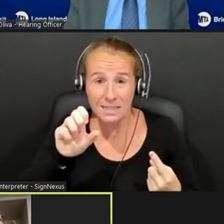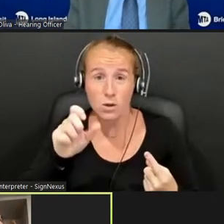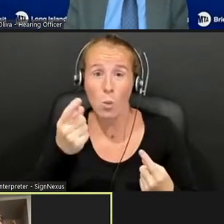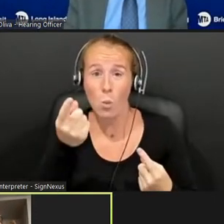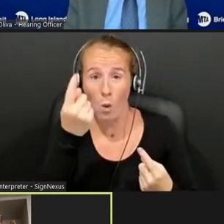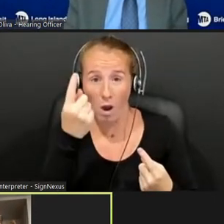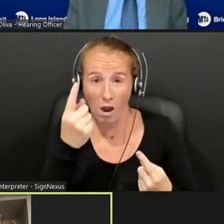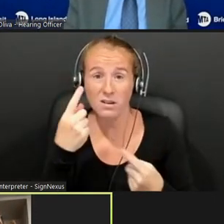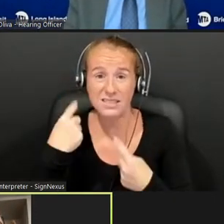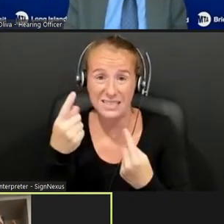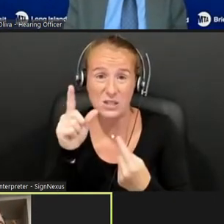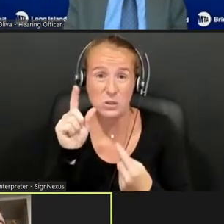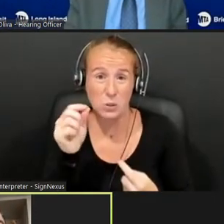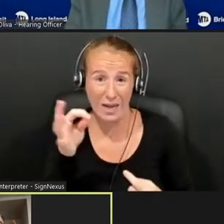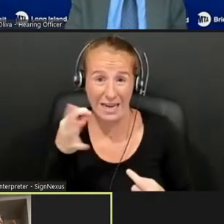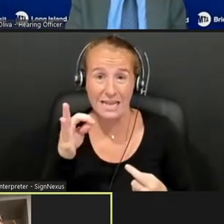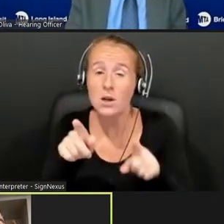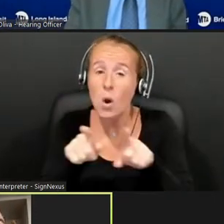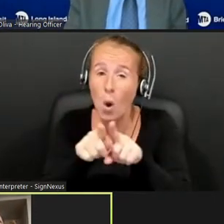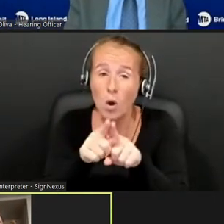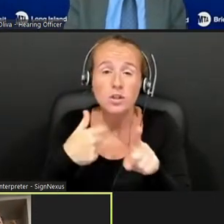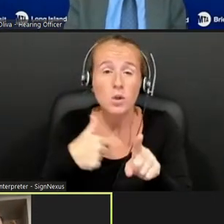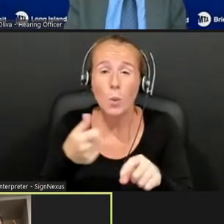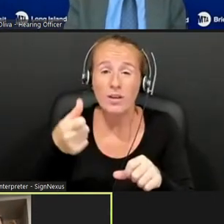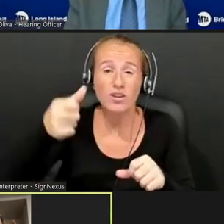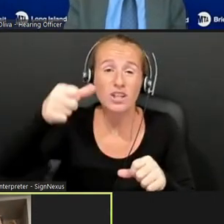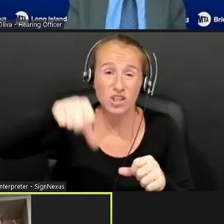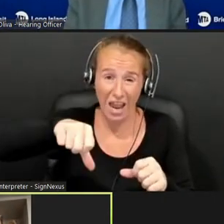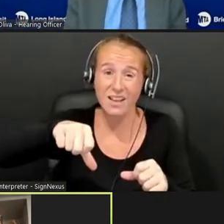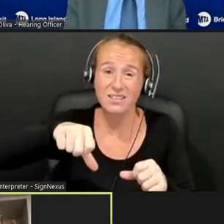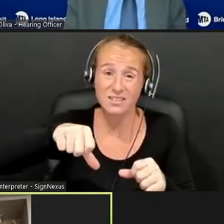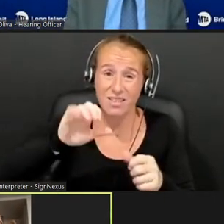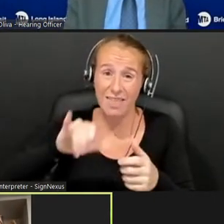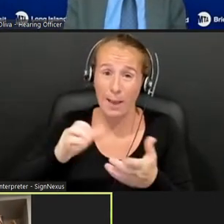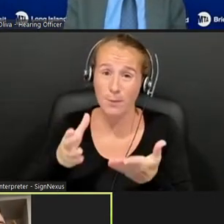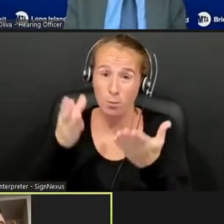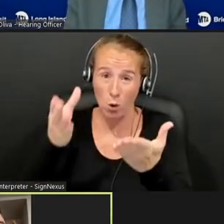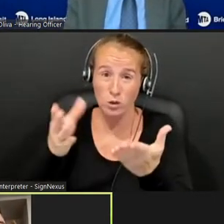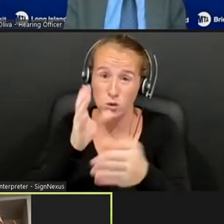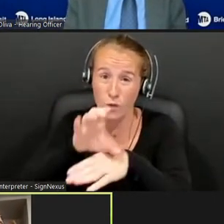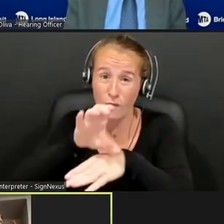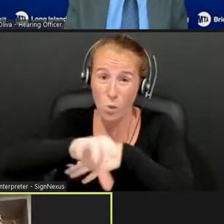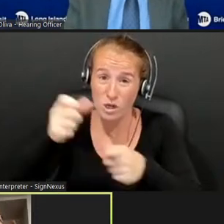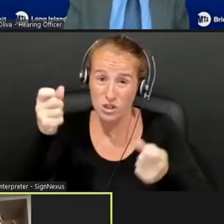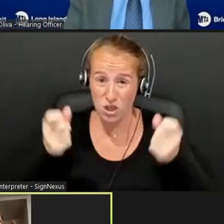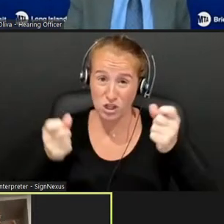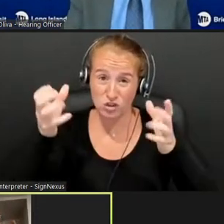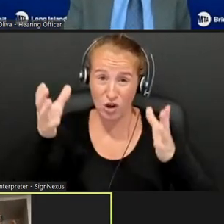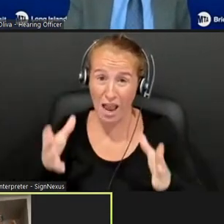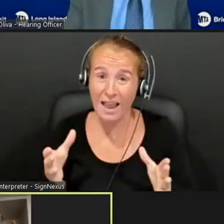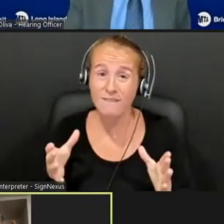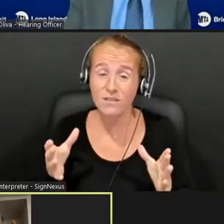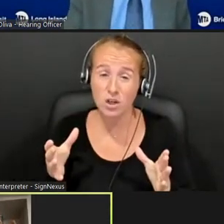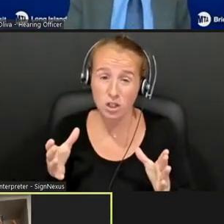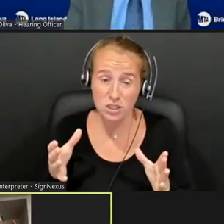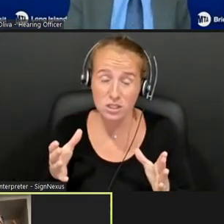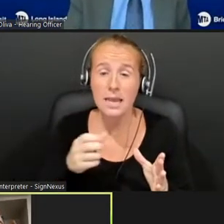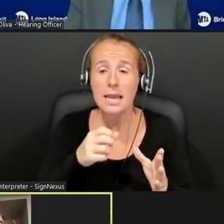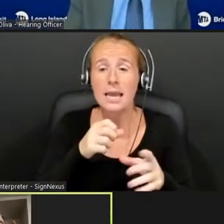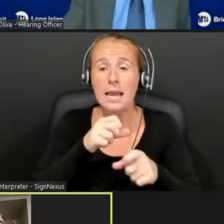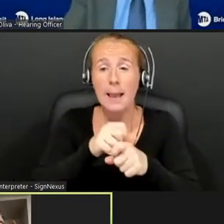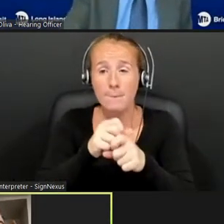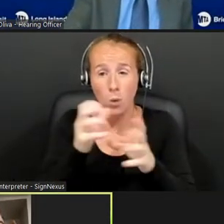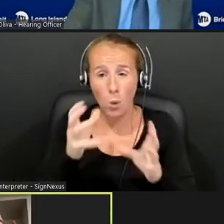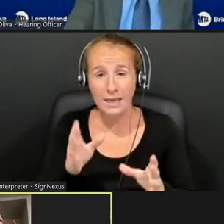also reject the proposal by the MTA to make our drivers MTA employees bus